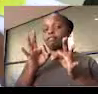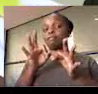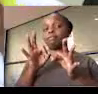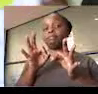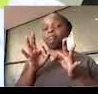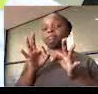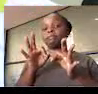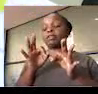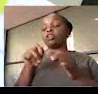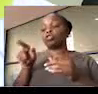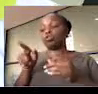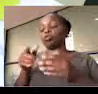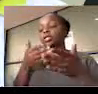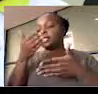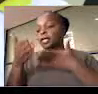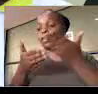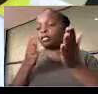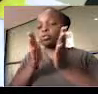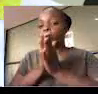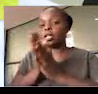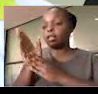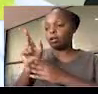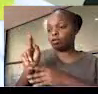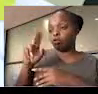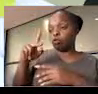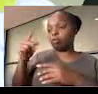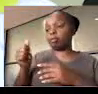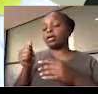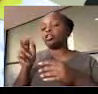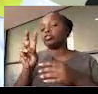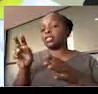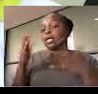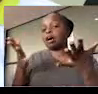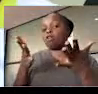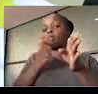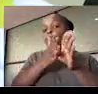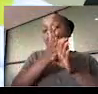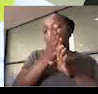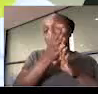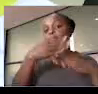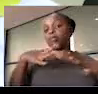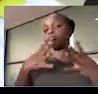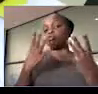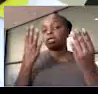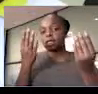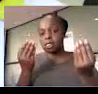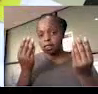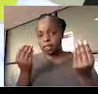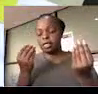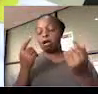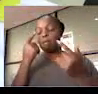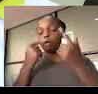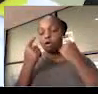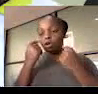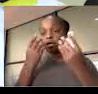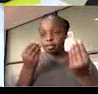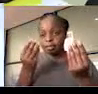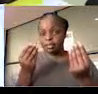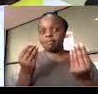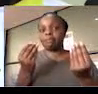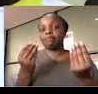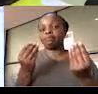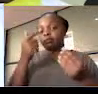www.kupakenya.com, and then you can register yourself from the website. But after that, we are going to get your number, call